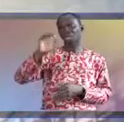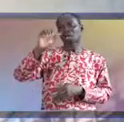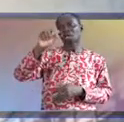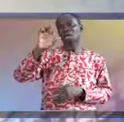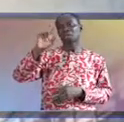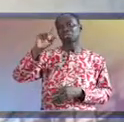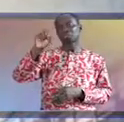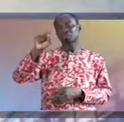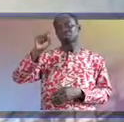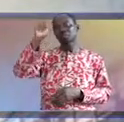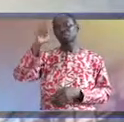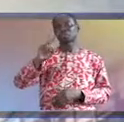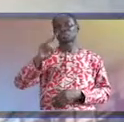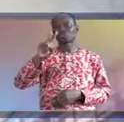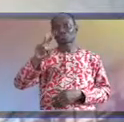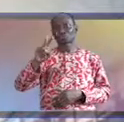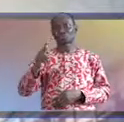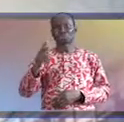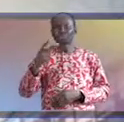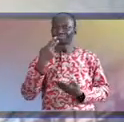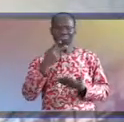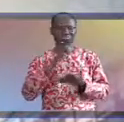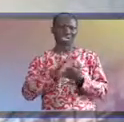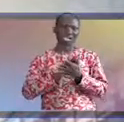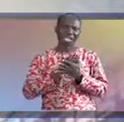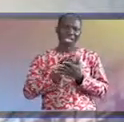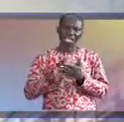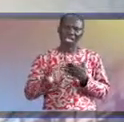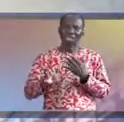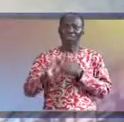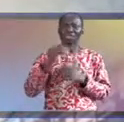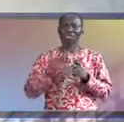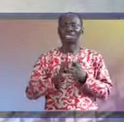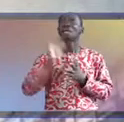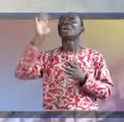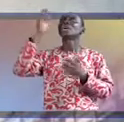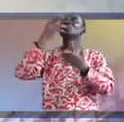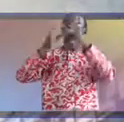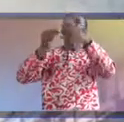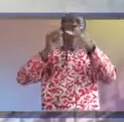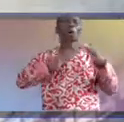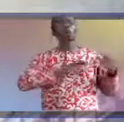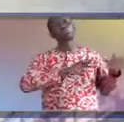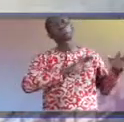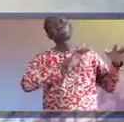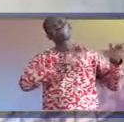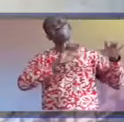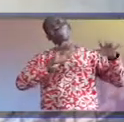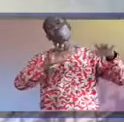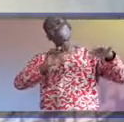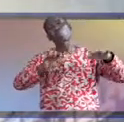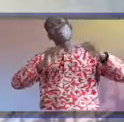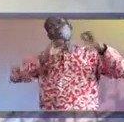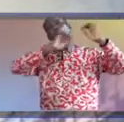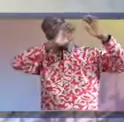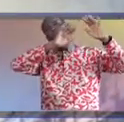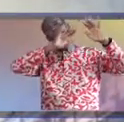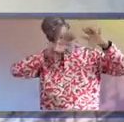eti edu e da di pefe se so o kan sa honam nyina so a na ejina ho majufo ne